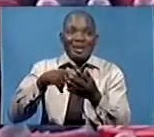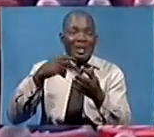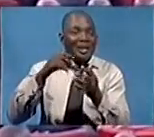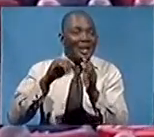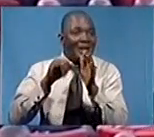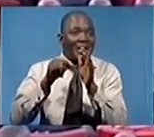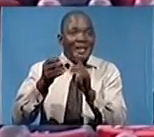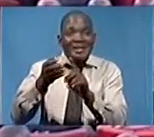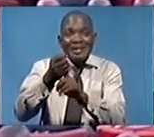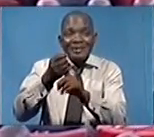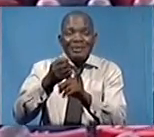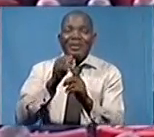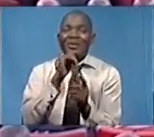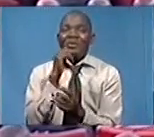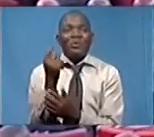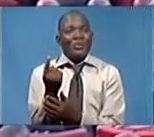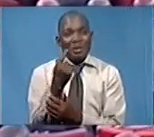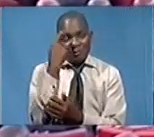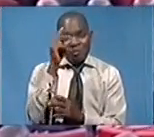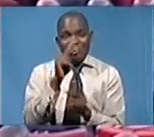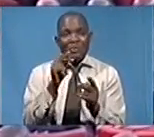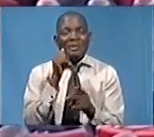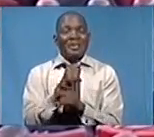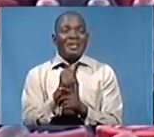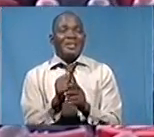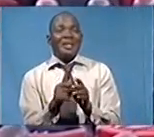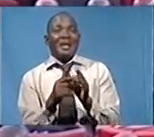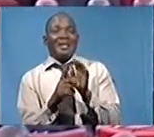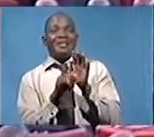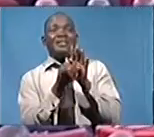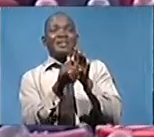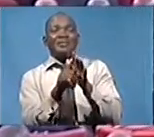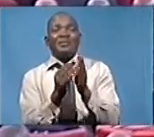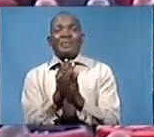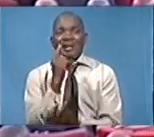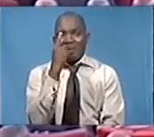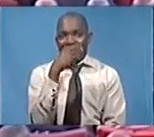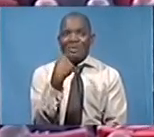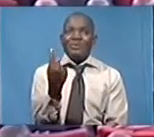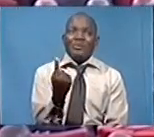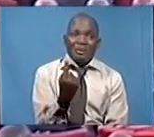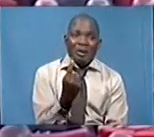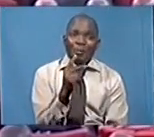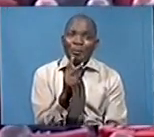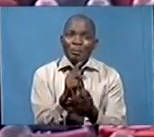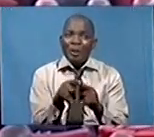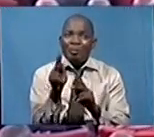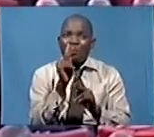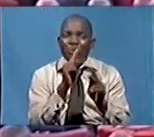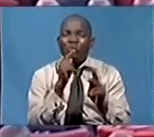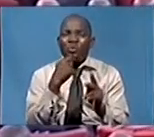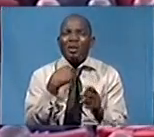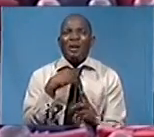identification makes room for people to be identified by faces, but those are the